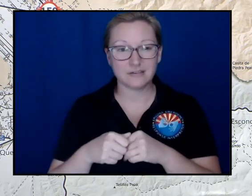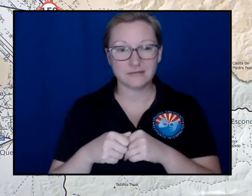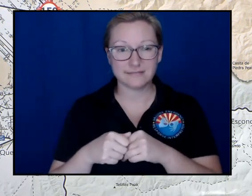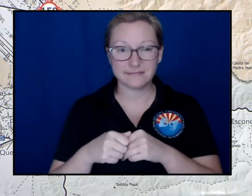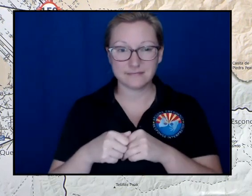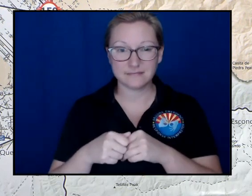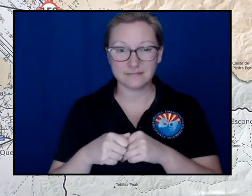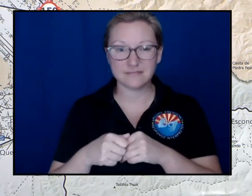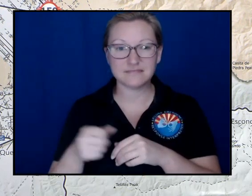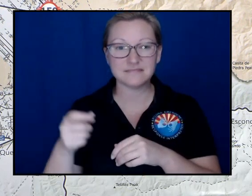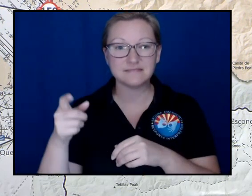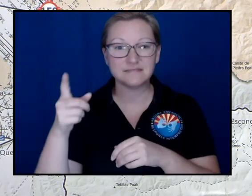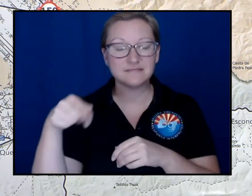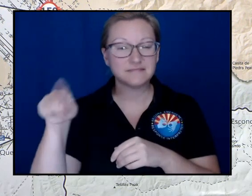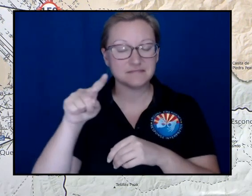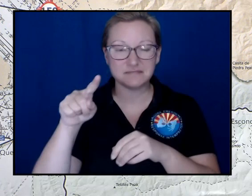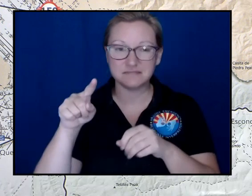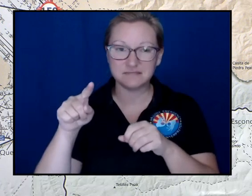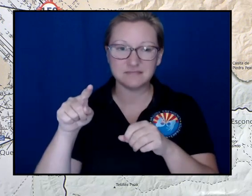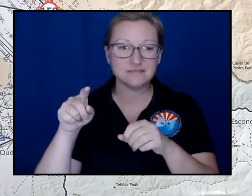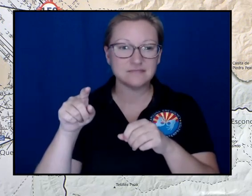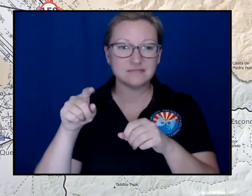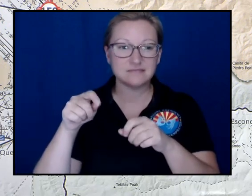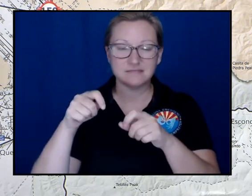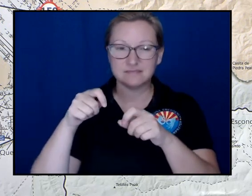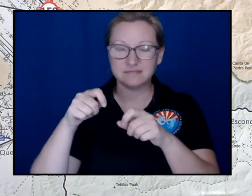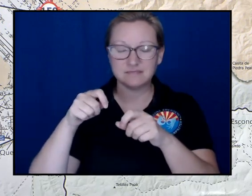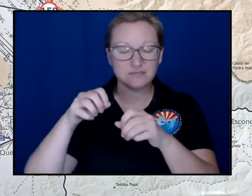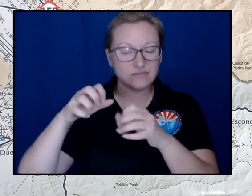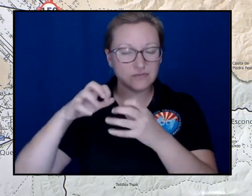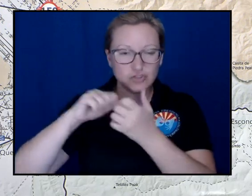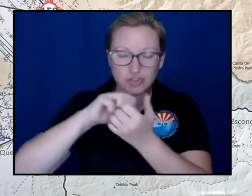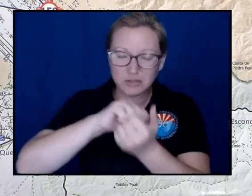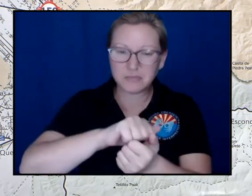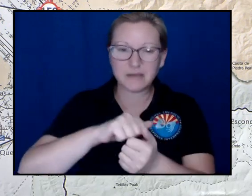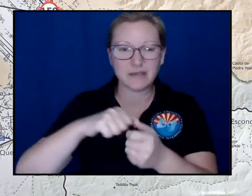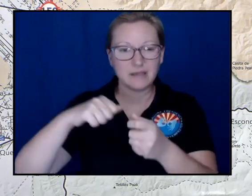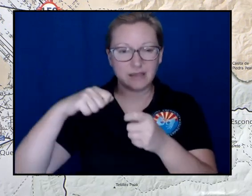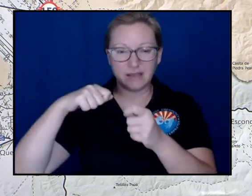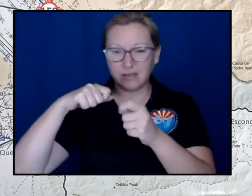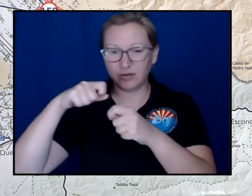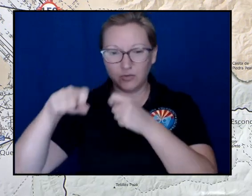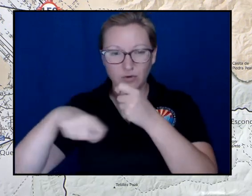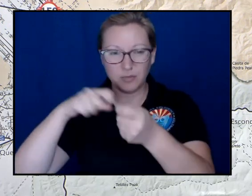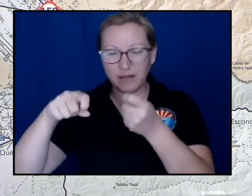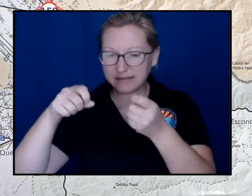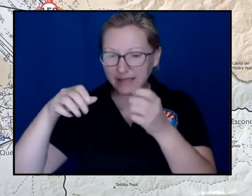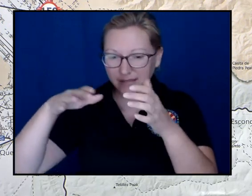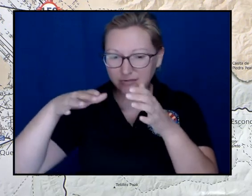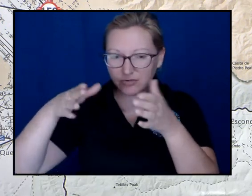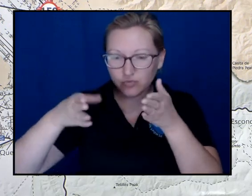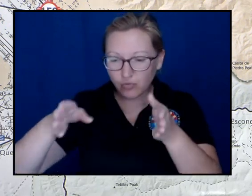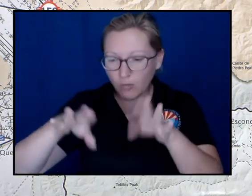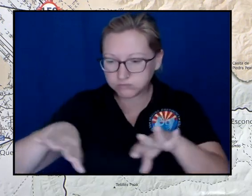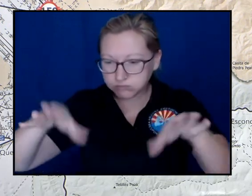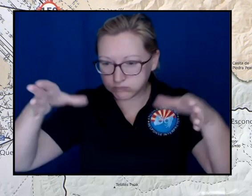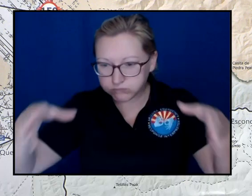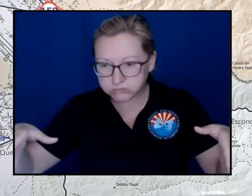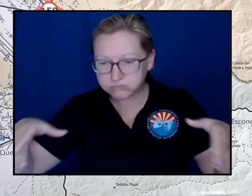replacing culverts and chipping, and they're going to be doing a lot of that stuff within this area for the next